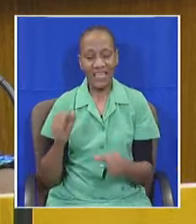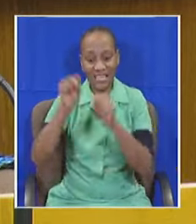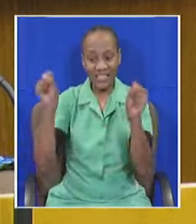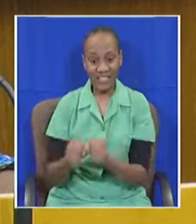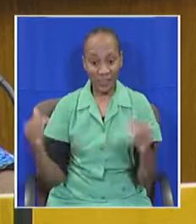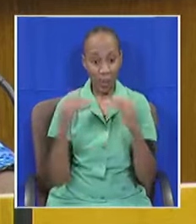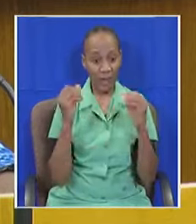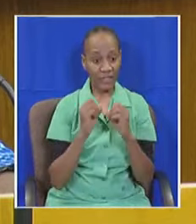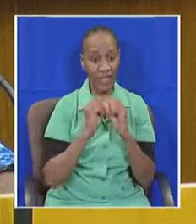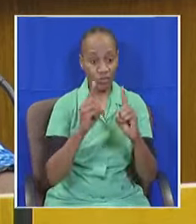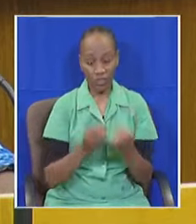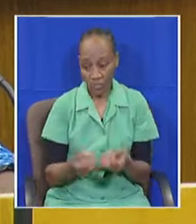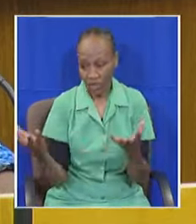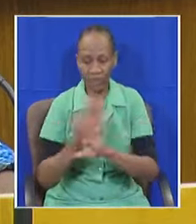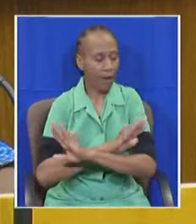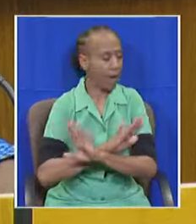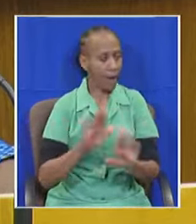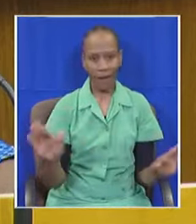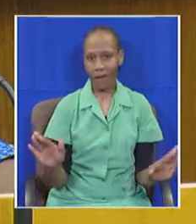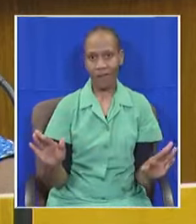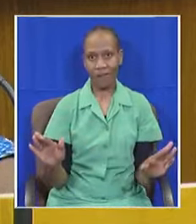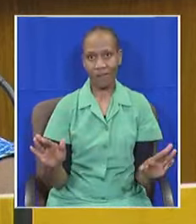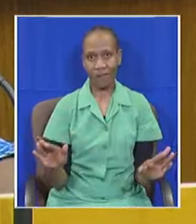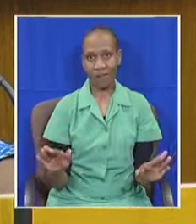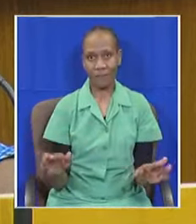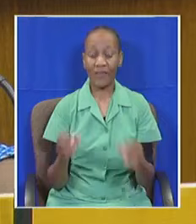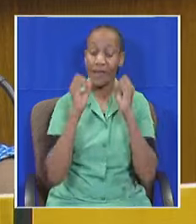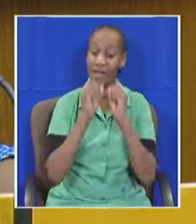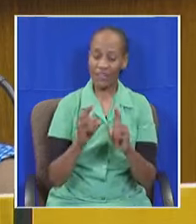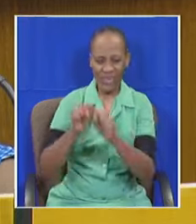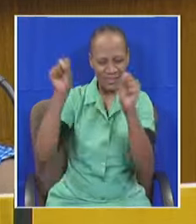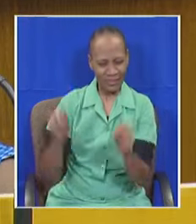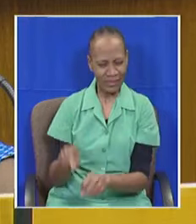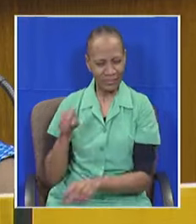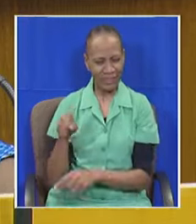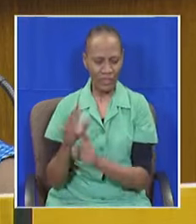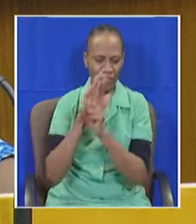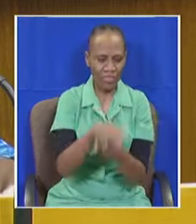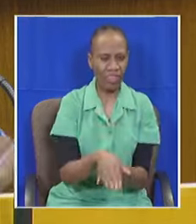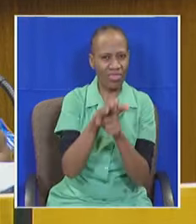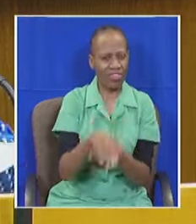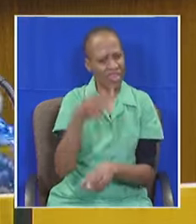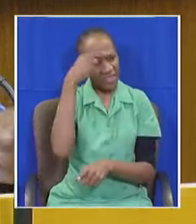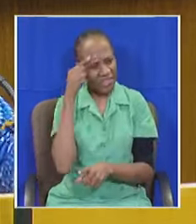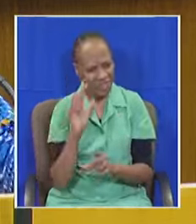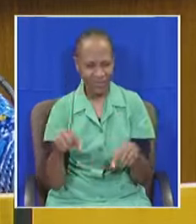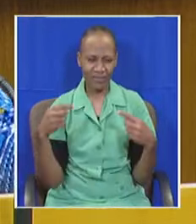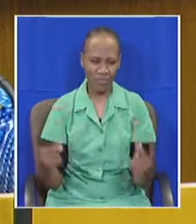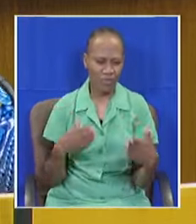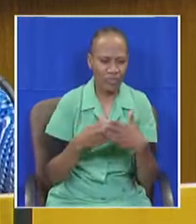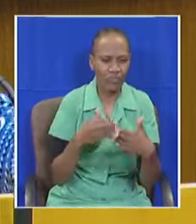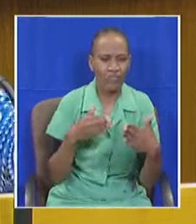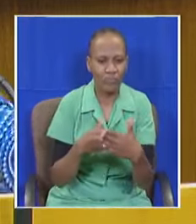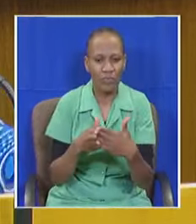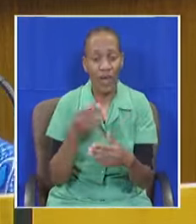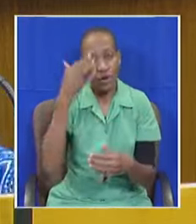quality education to majority of young people in South Africa. An education system that suppressed free thinking and limited one from